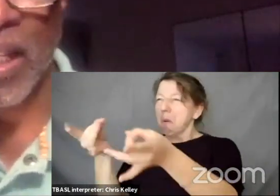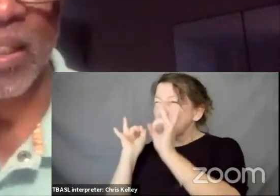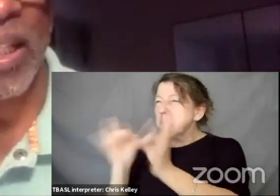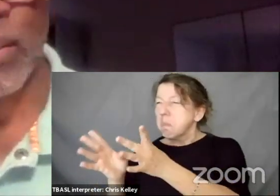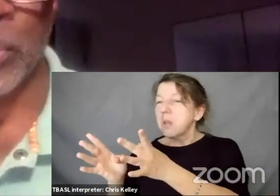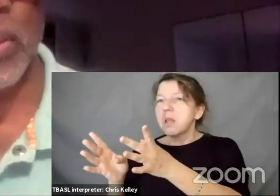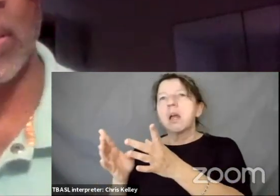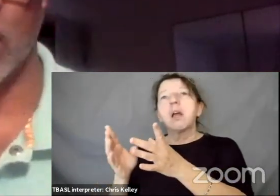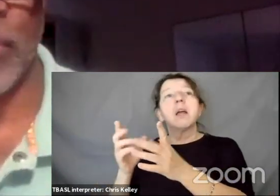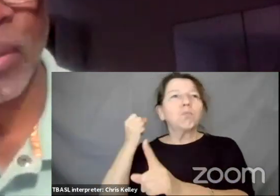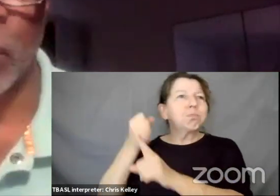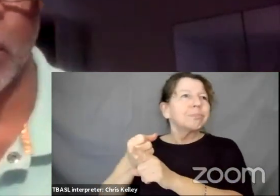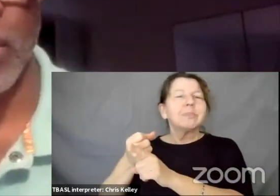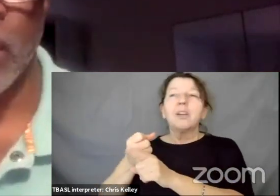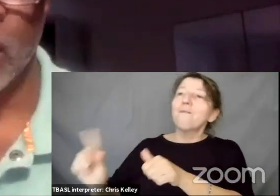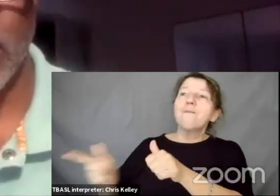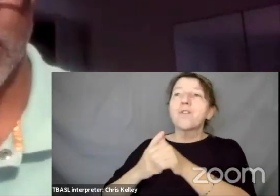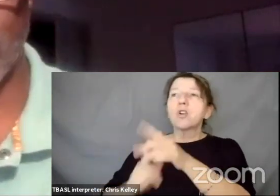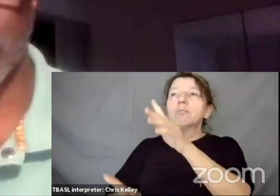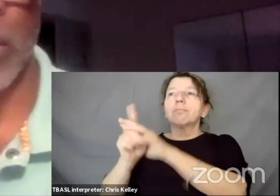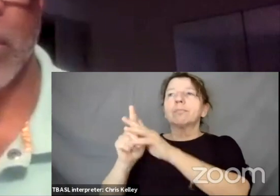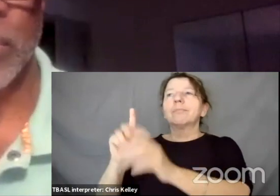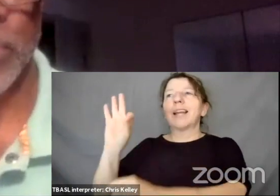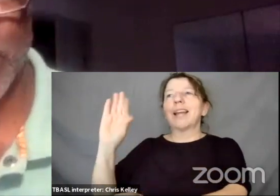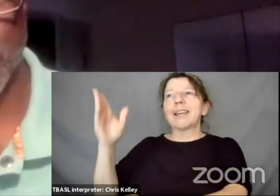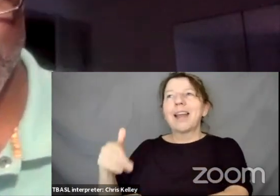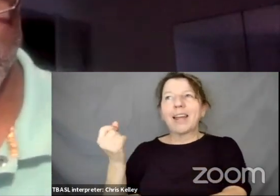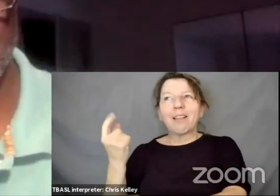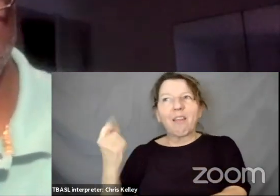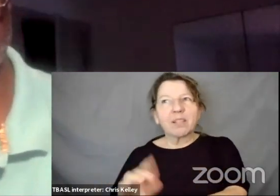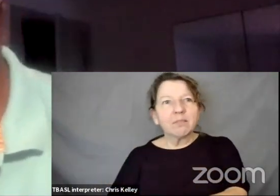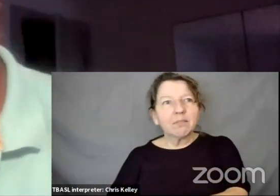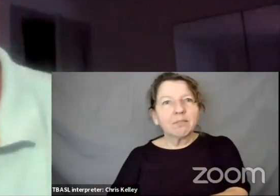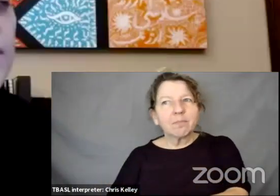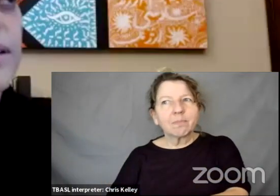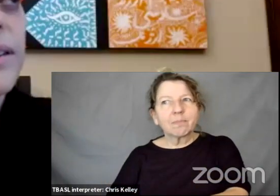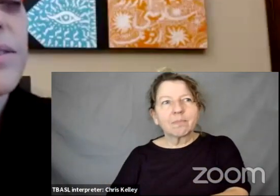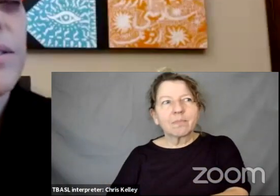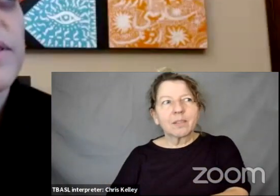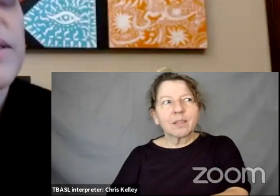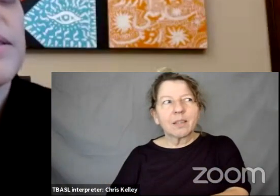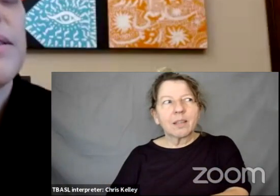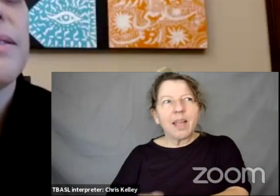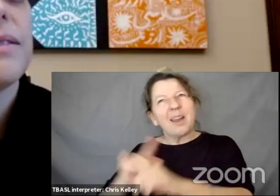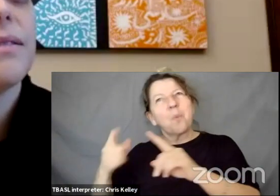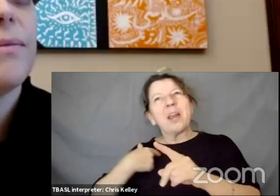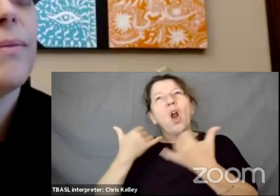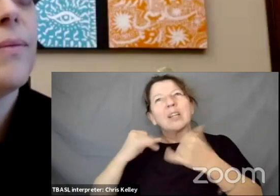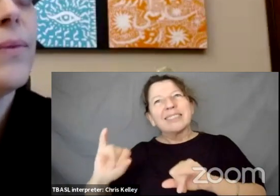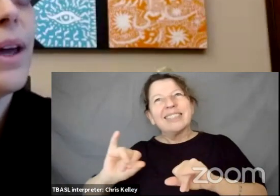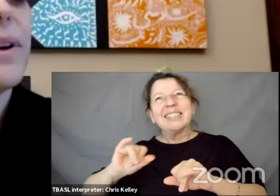still kind of like reeling from it. I wanna, there's so much